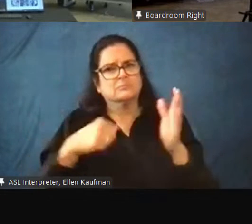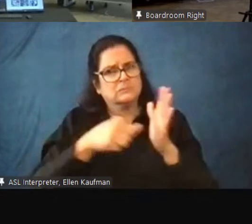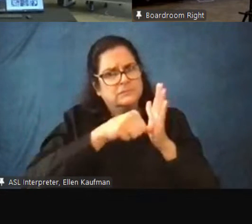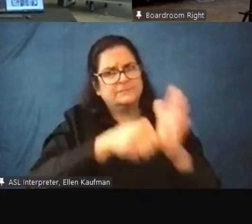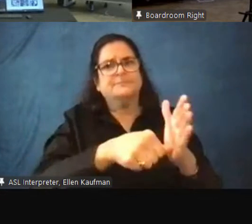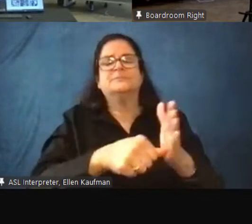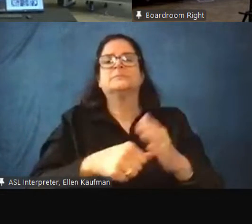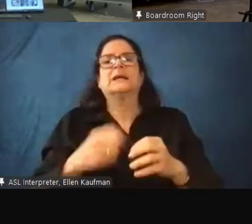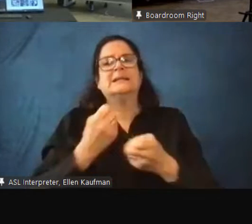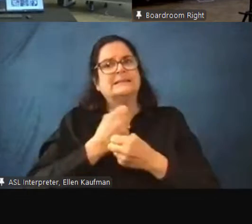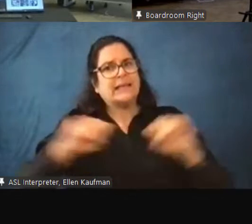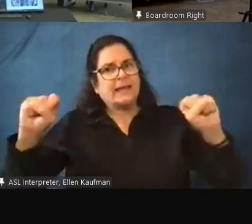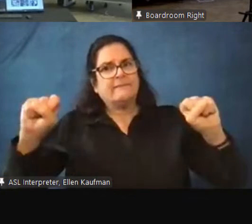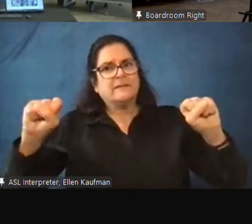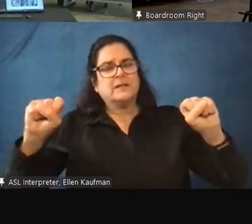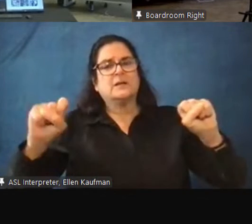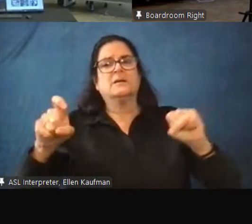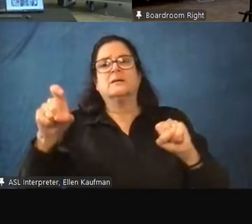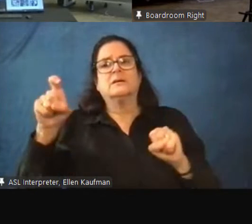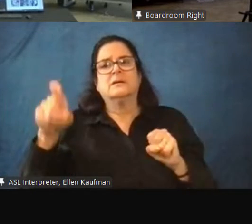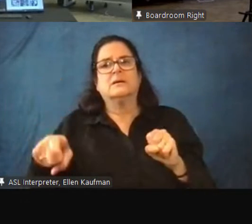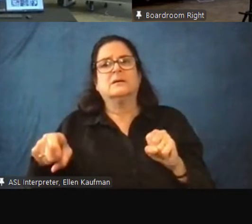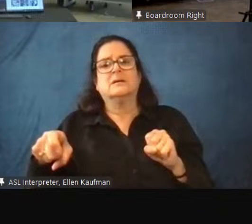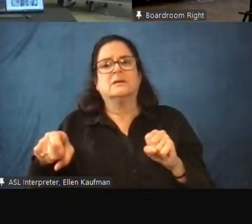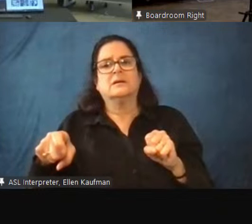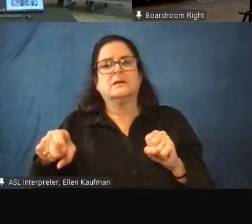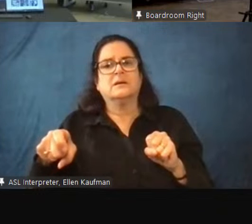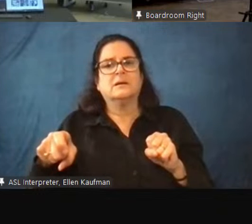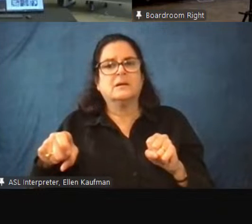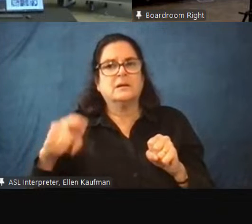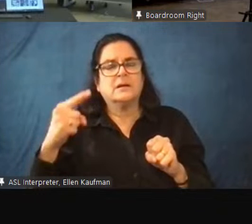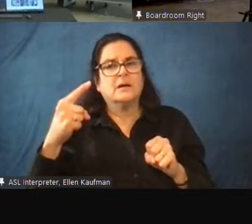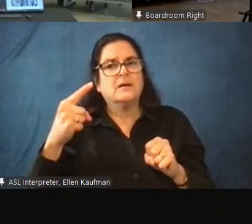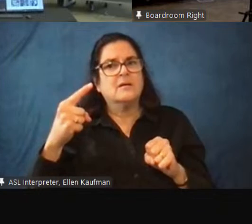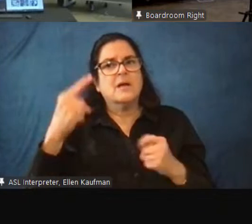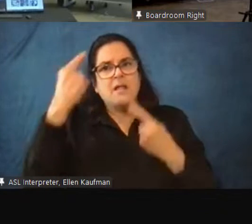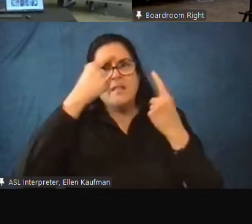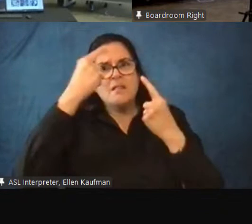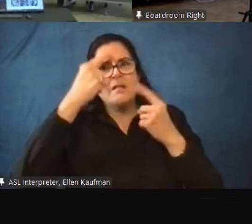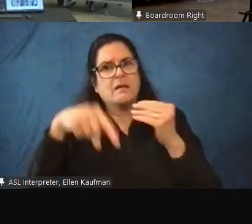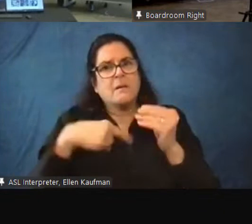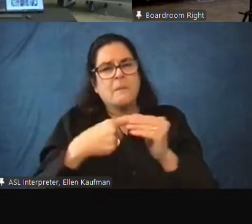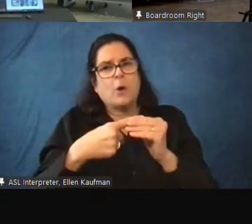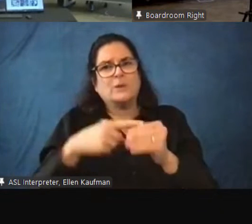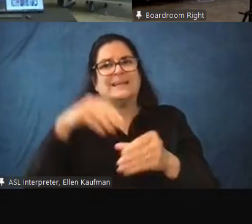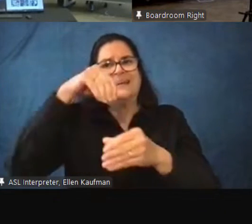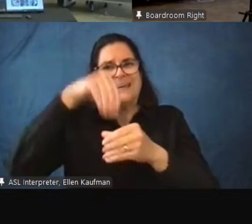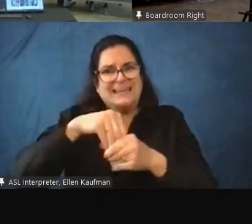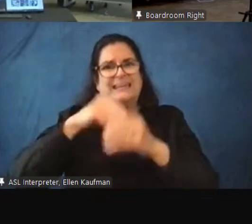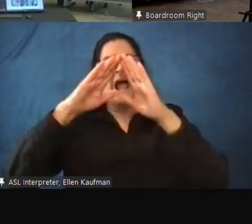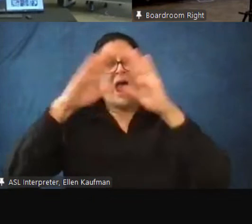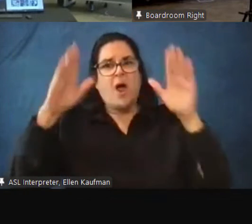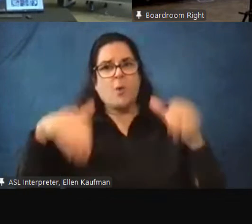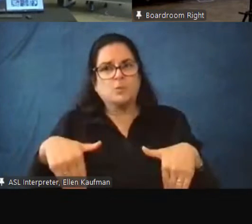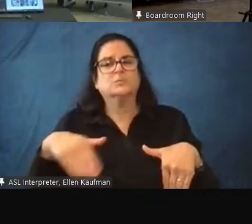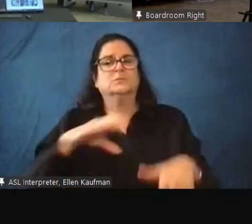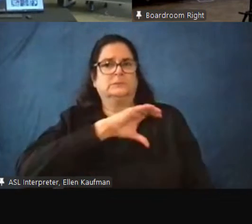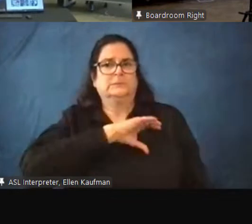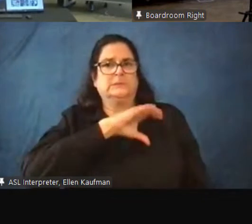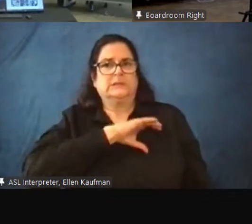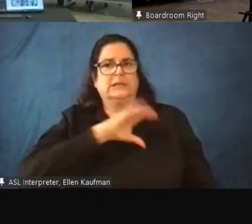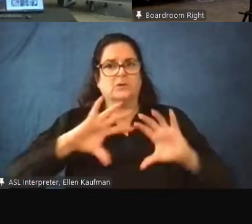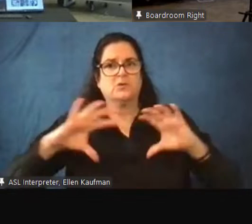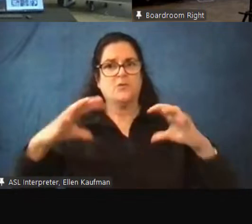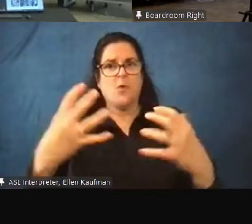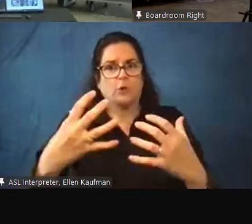to consider to have an in-house police force. Now, I heard that you had it prior years ago, but I believe that